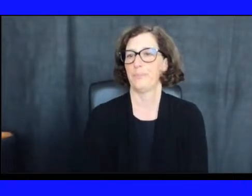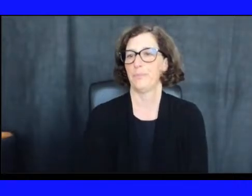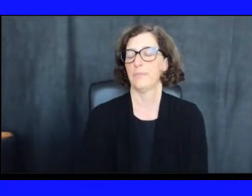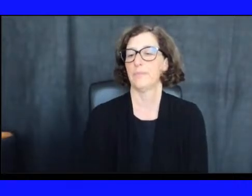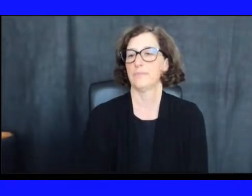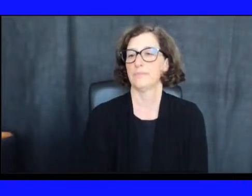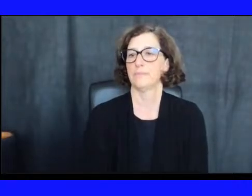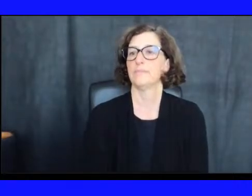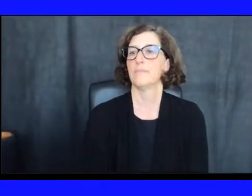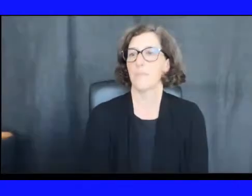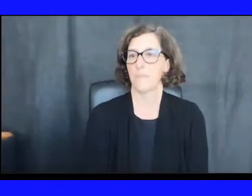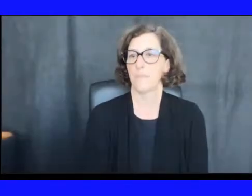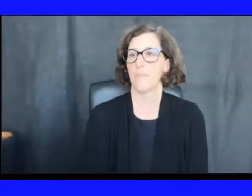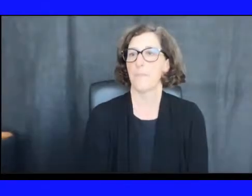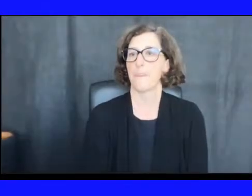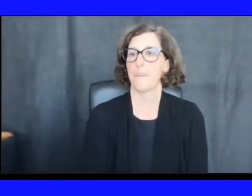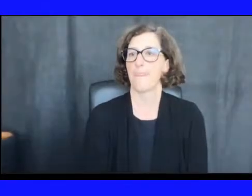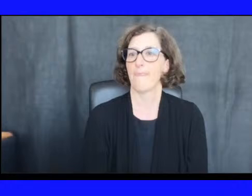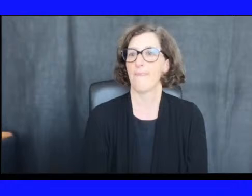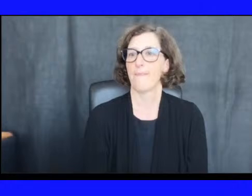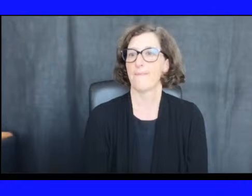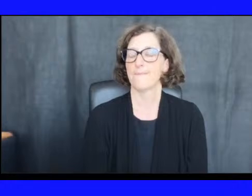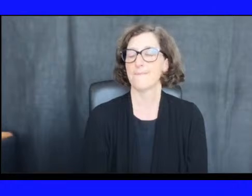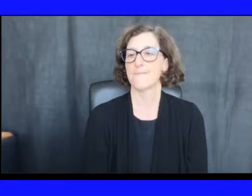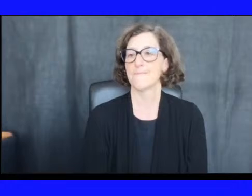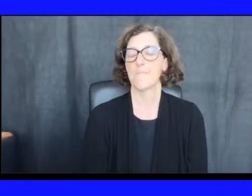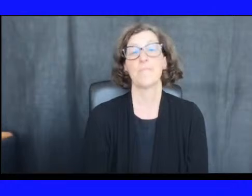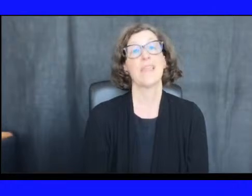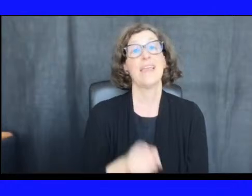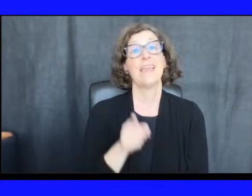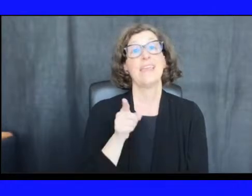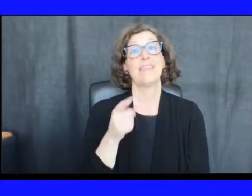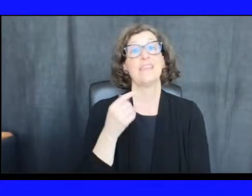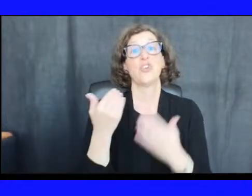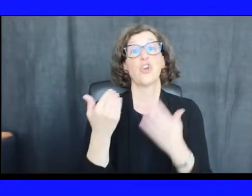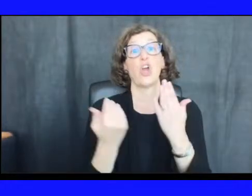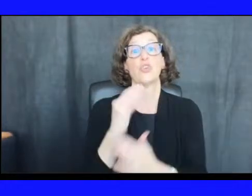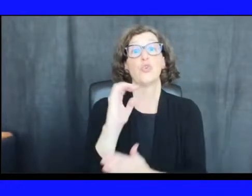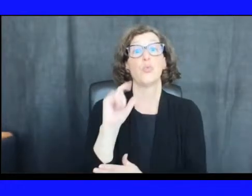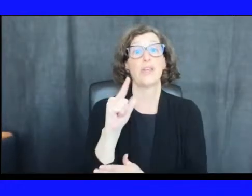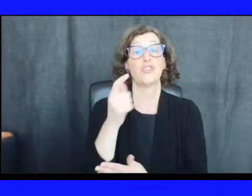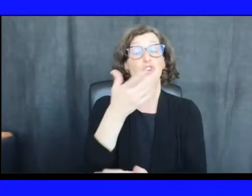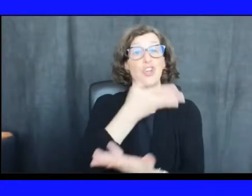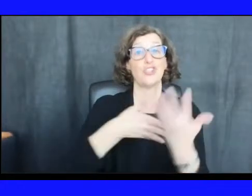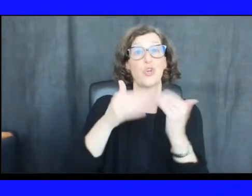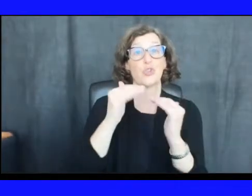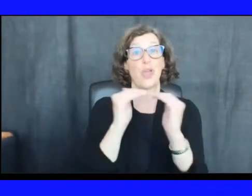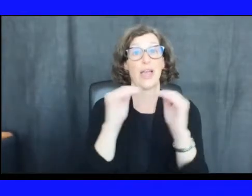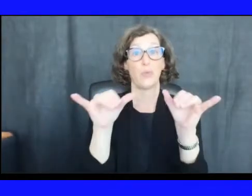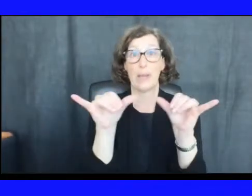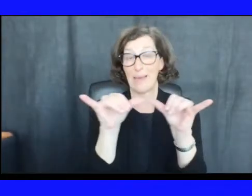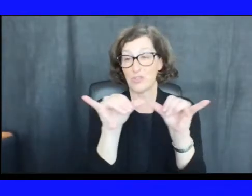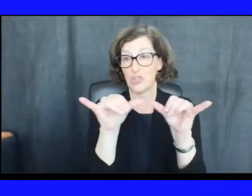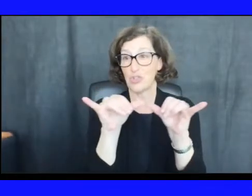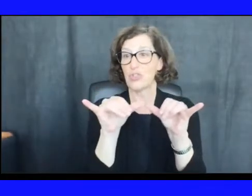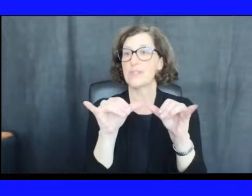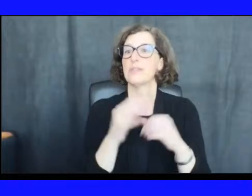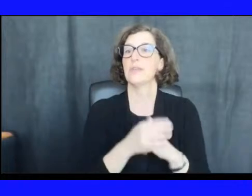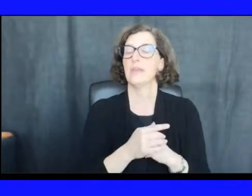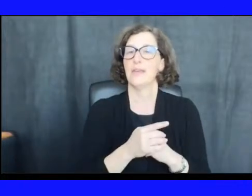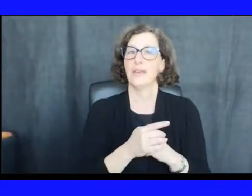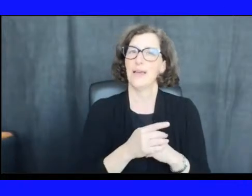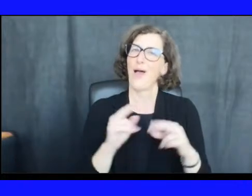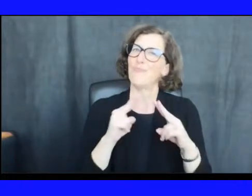get our 5 chronic disease dashboards to 100%. Remember last time it was 2 out of 5, so now 5 out of 5